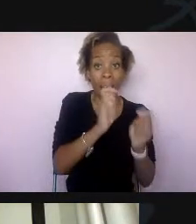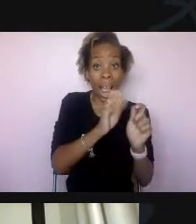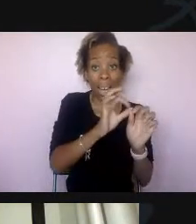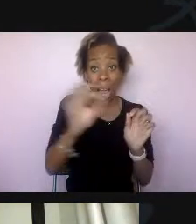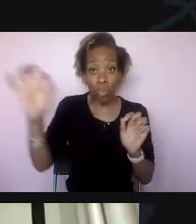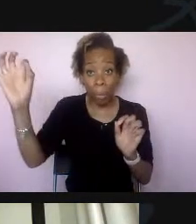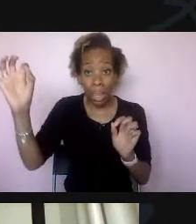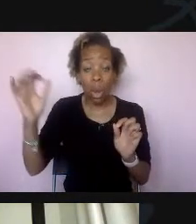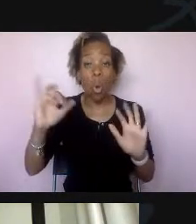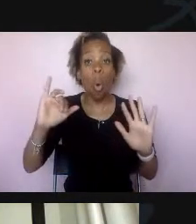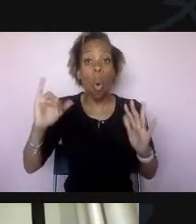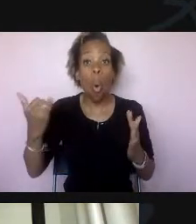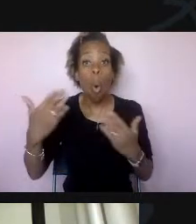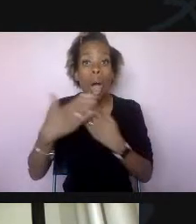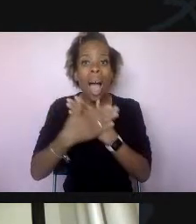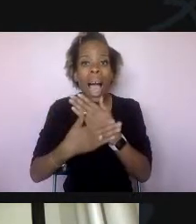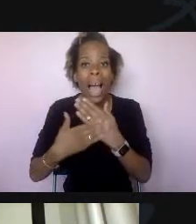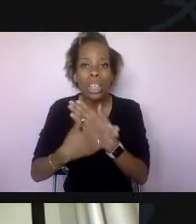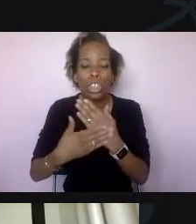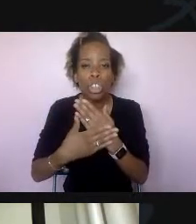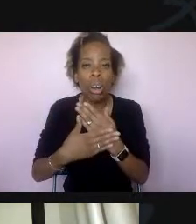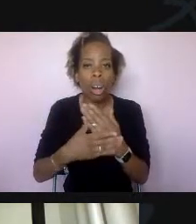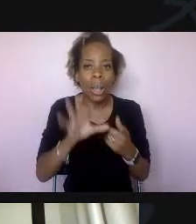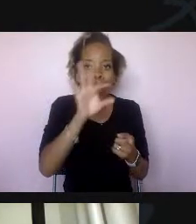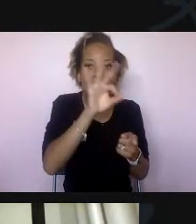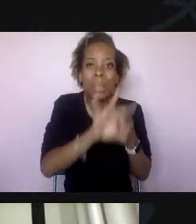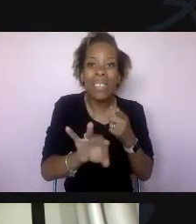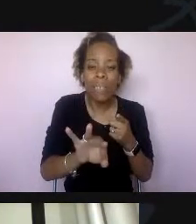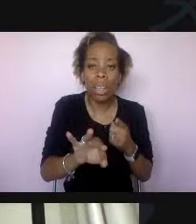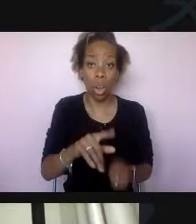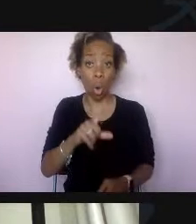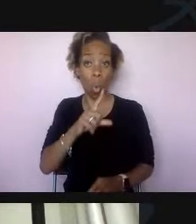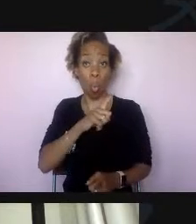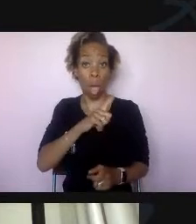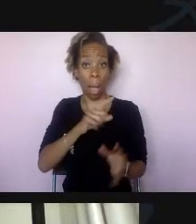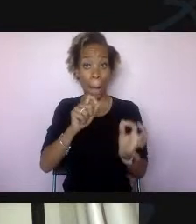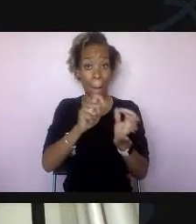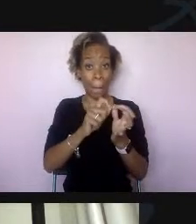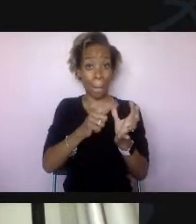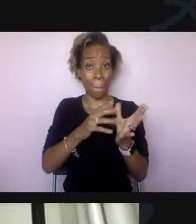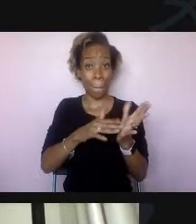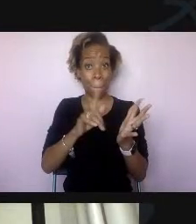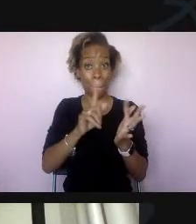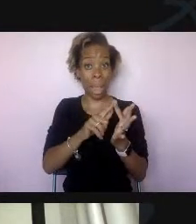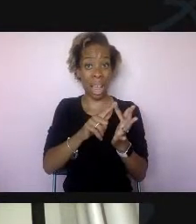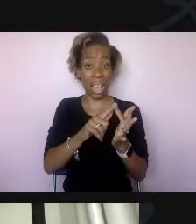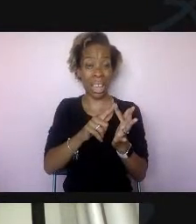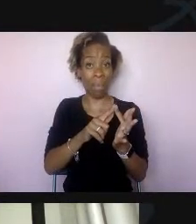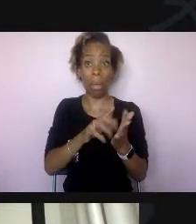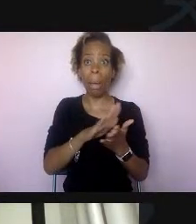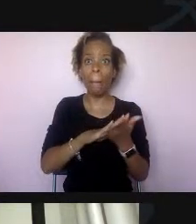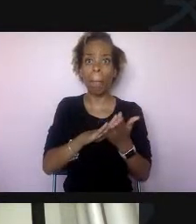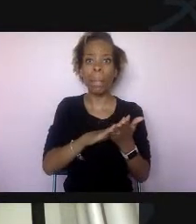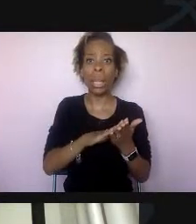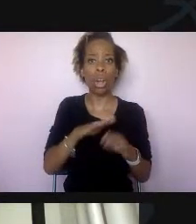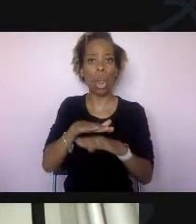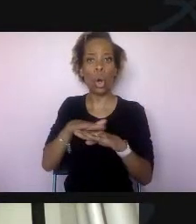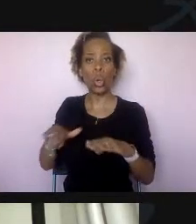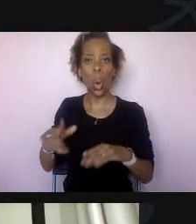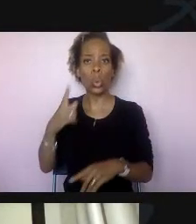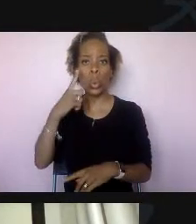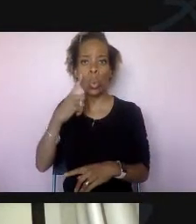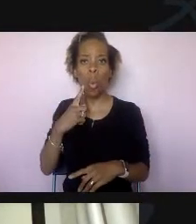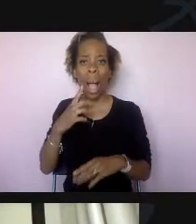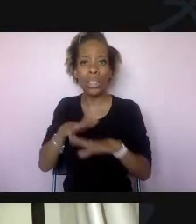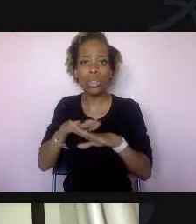for example, because that using that terminology just is everything which is non-white British. And so we need to move away from that. We